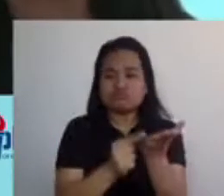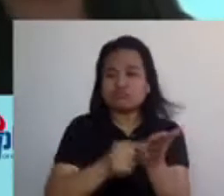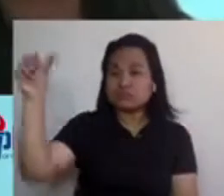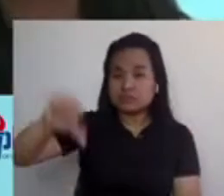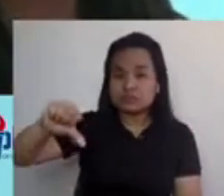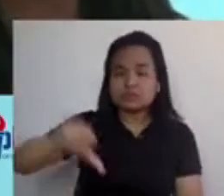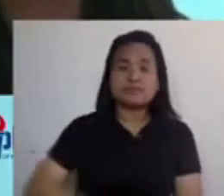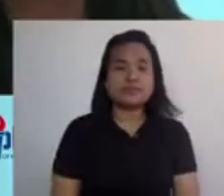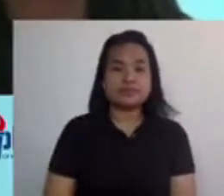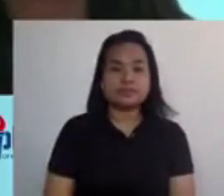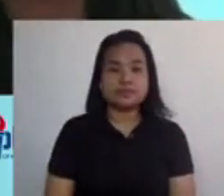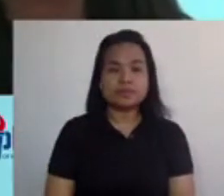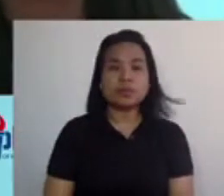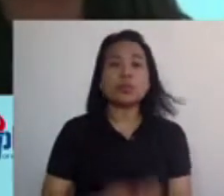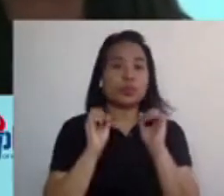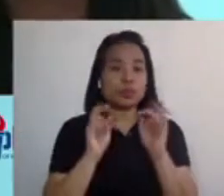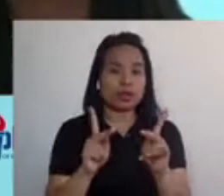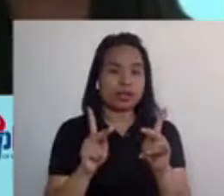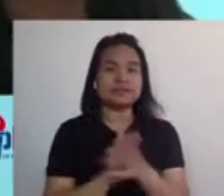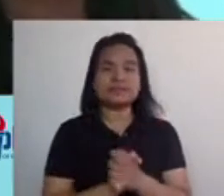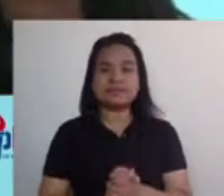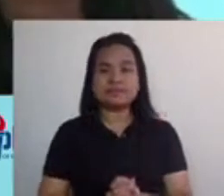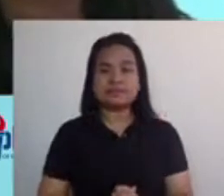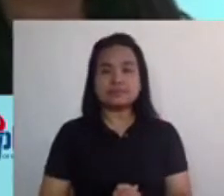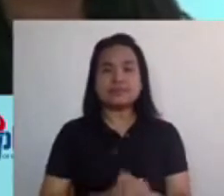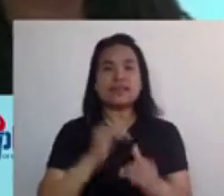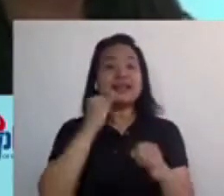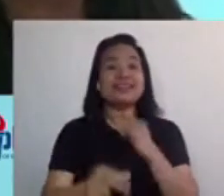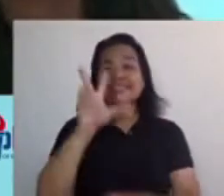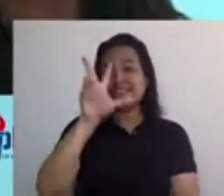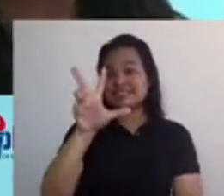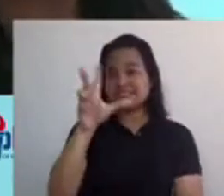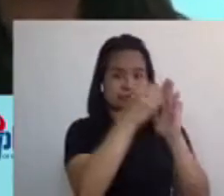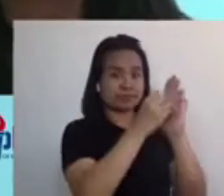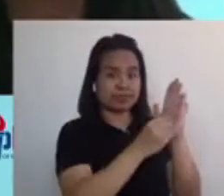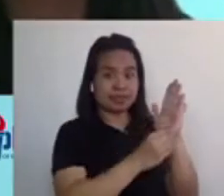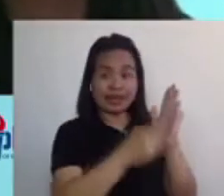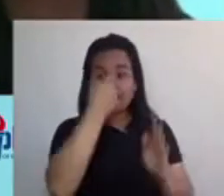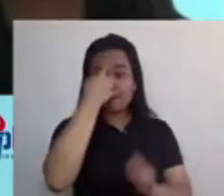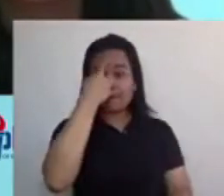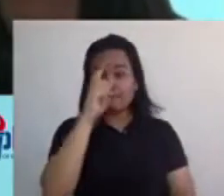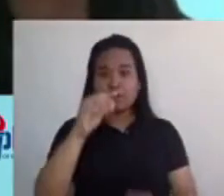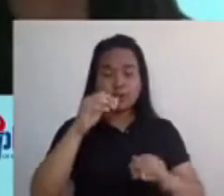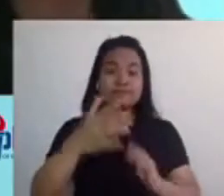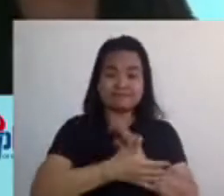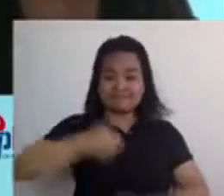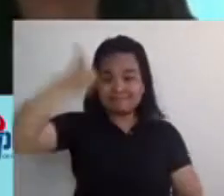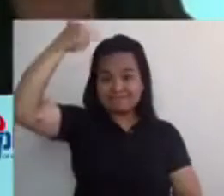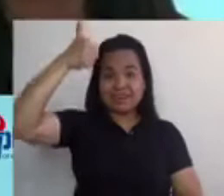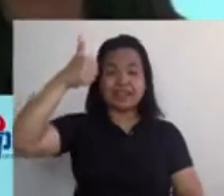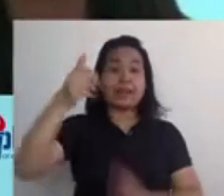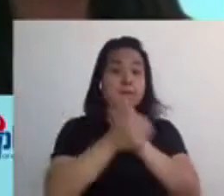Okay, we're now down to our last 3 indicators for the highly proficient teacher broadcasters.